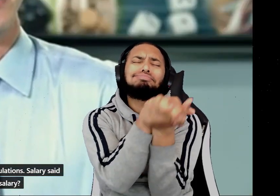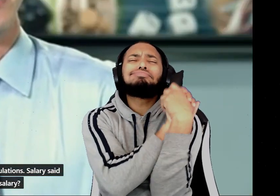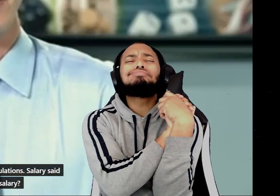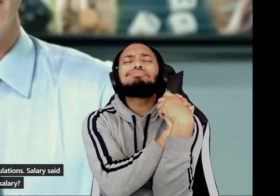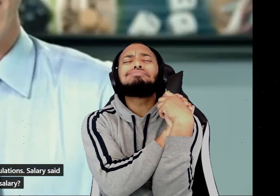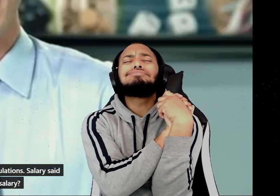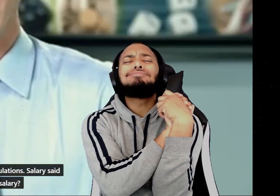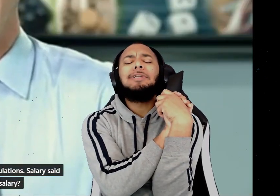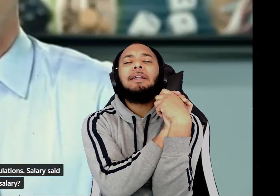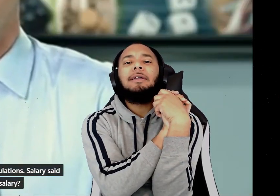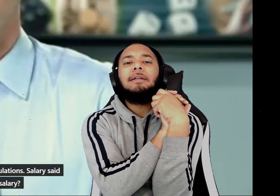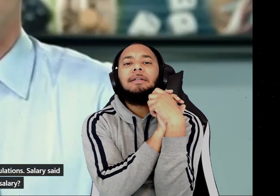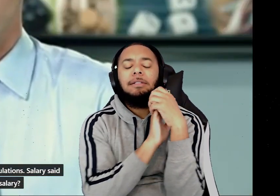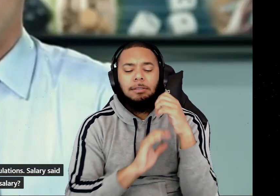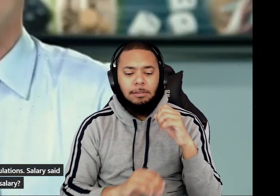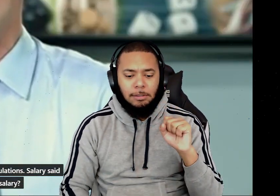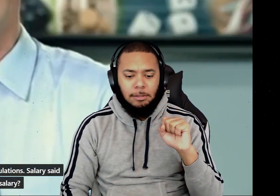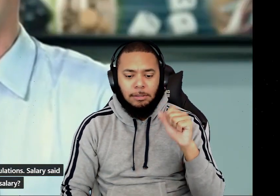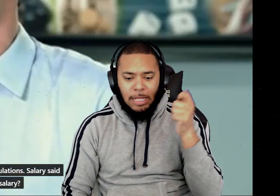Salary.